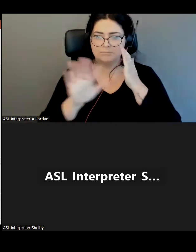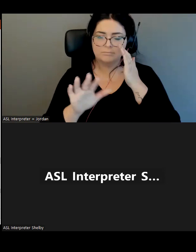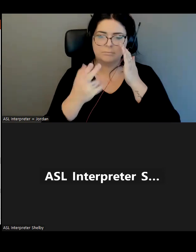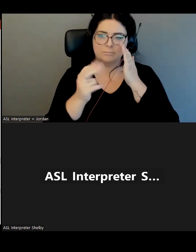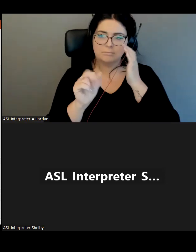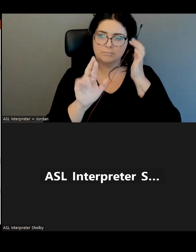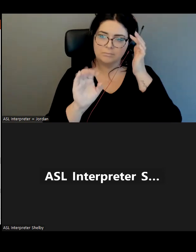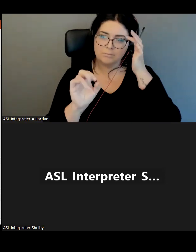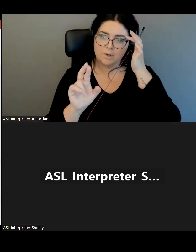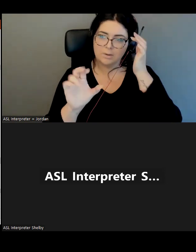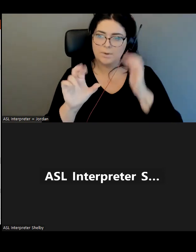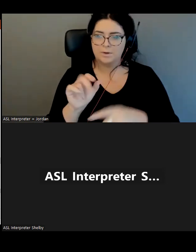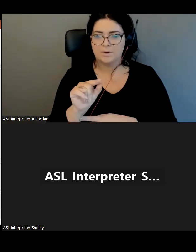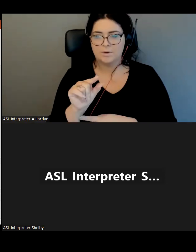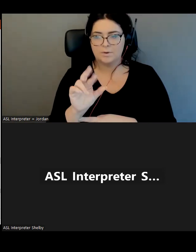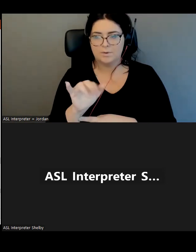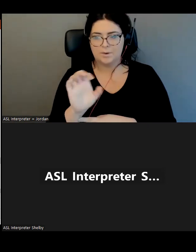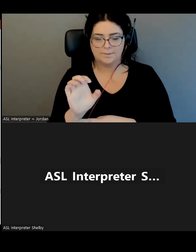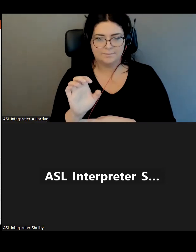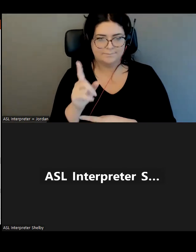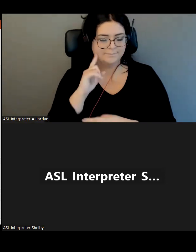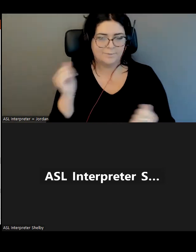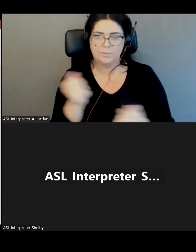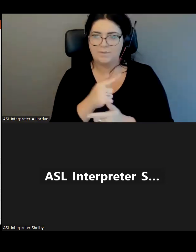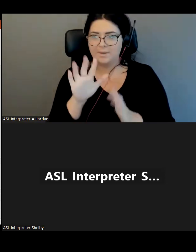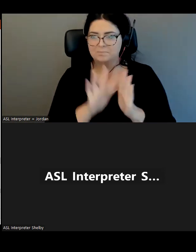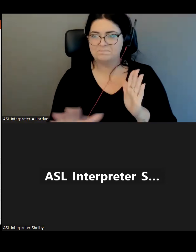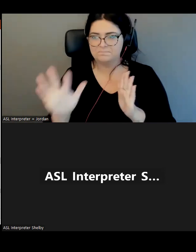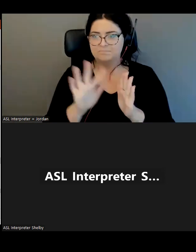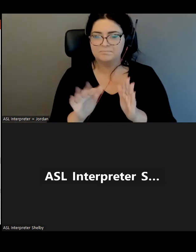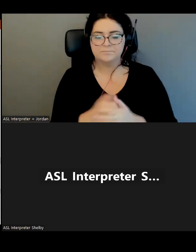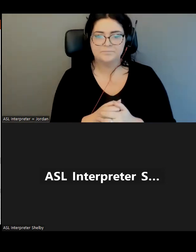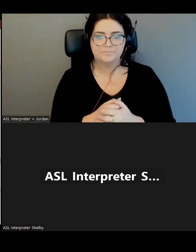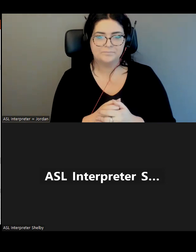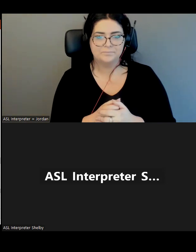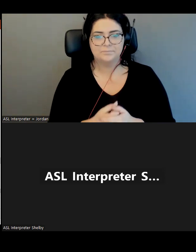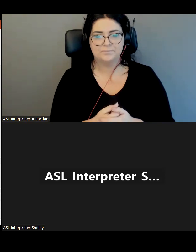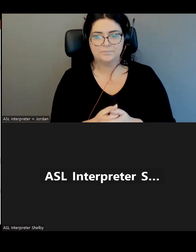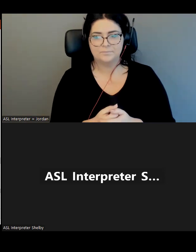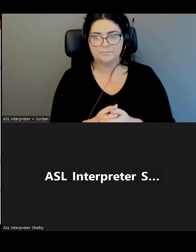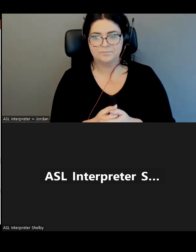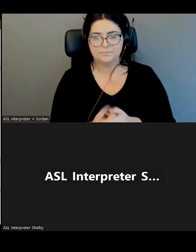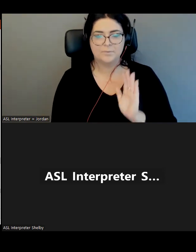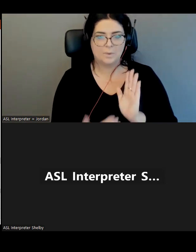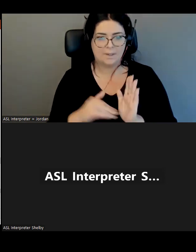Grace, Carbonera, all of the points in between. So again, it's a